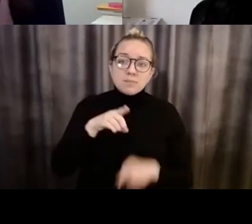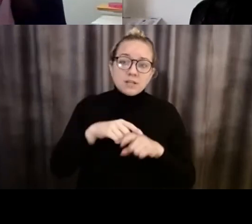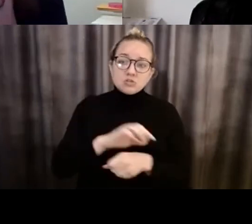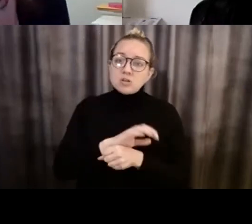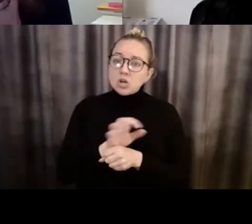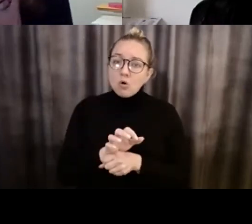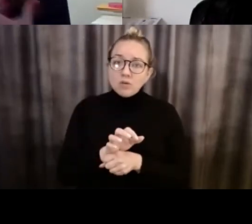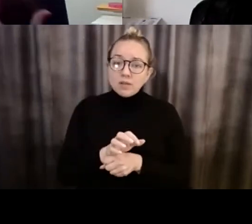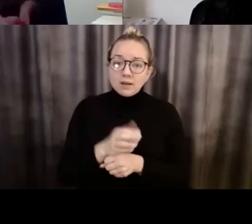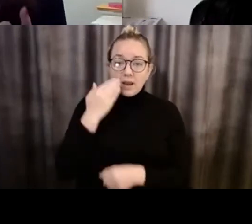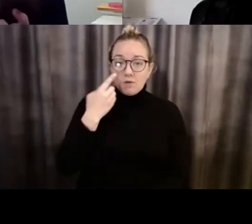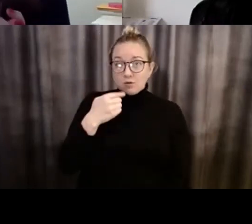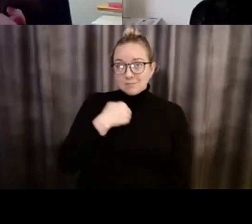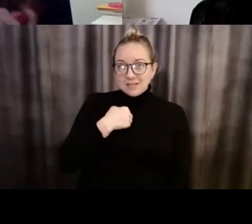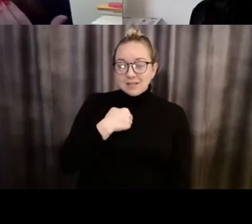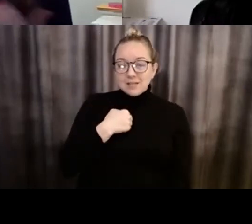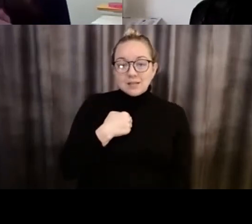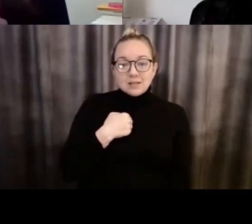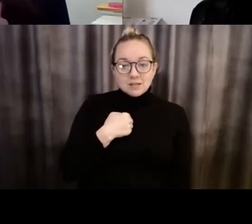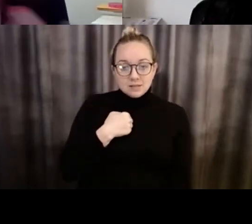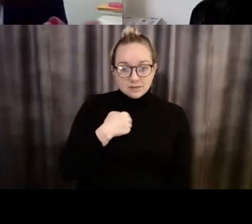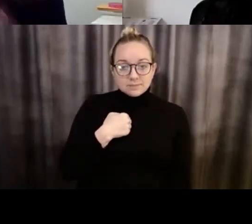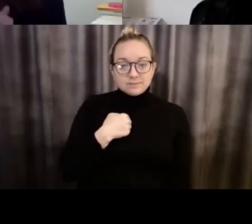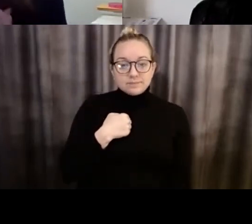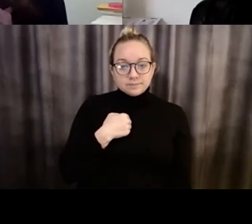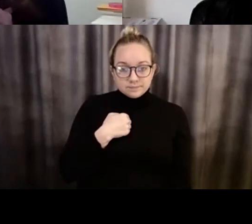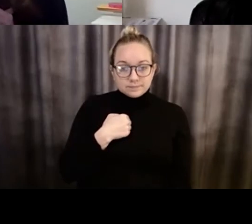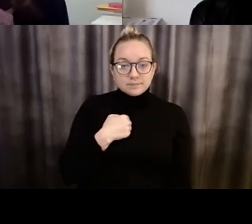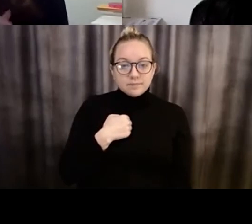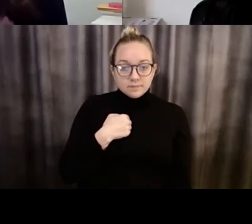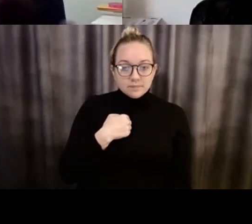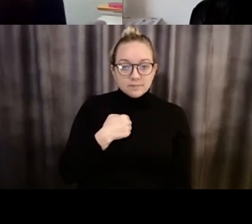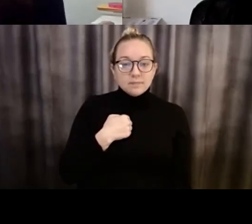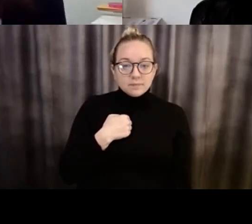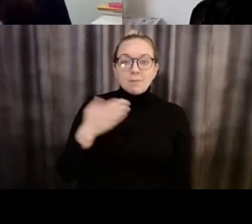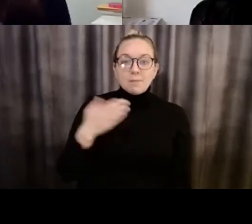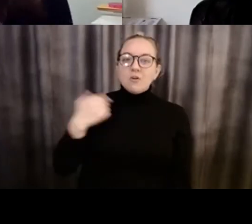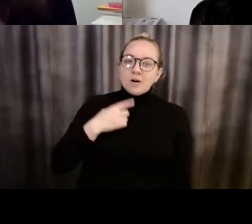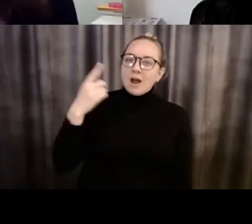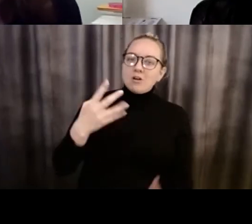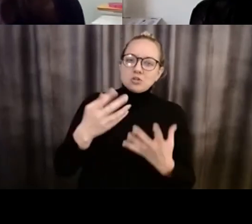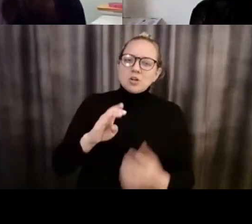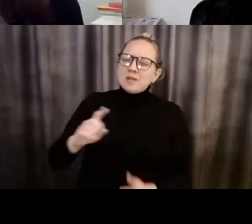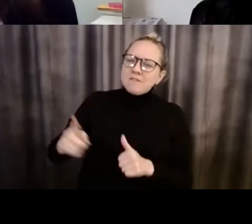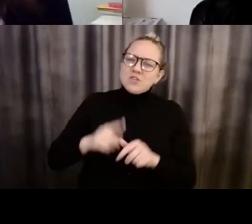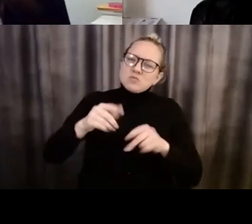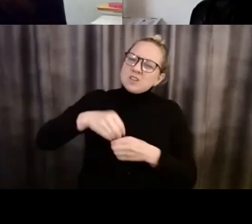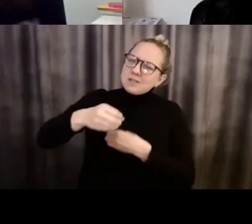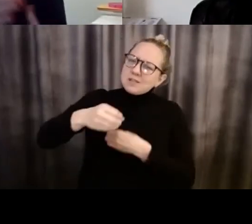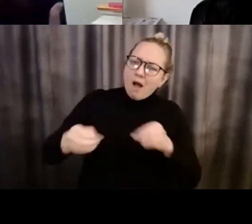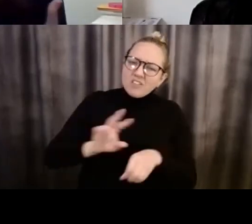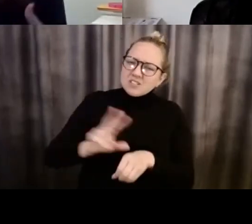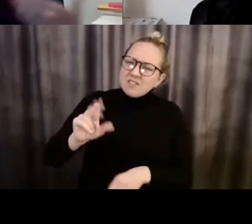know for me in particular, I was always that person who had to be first in the office, right? 7:30 a.m. I was